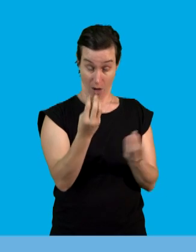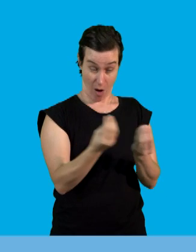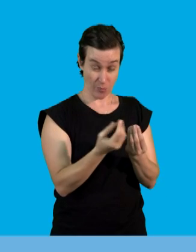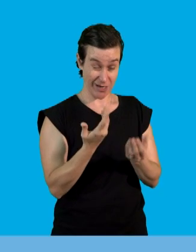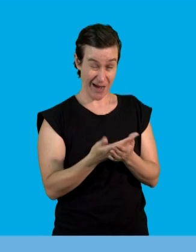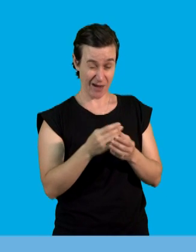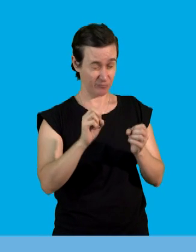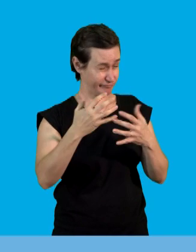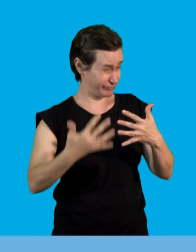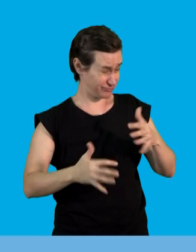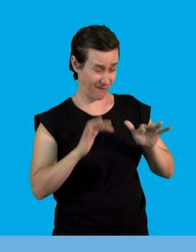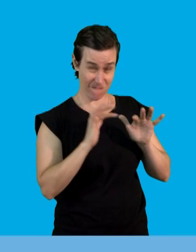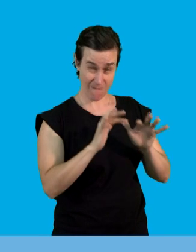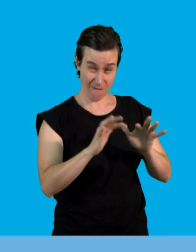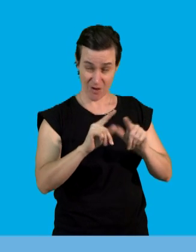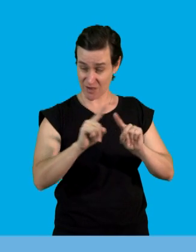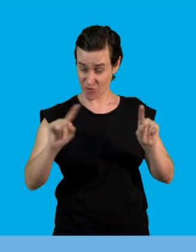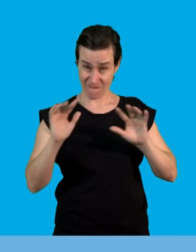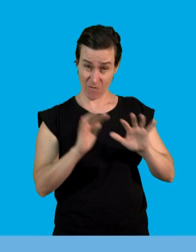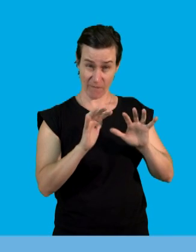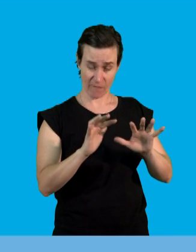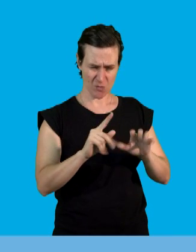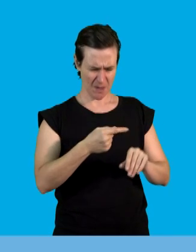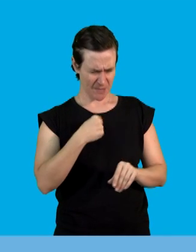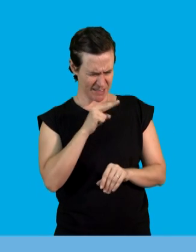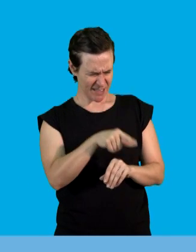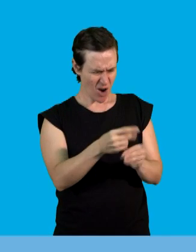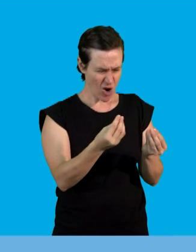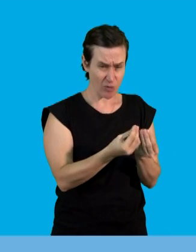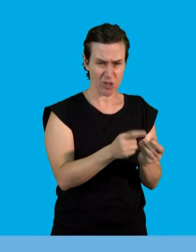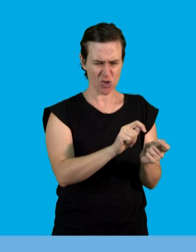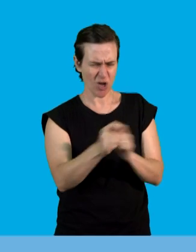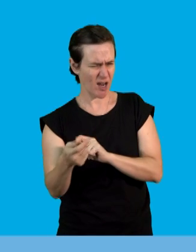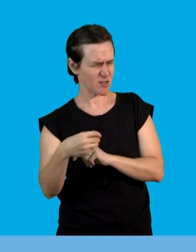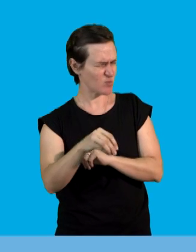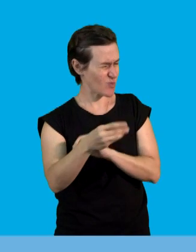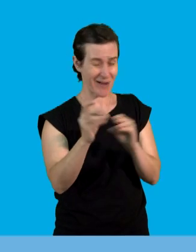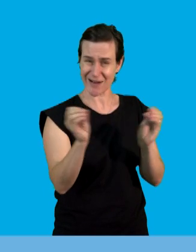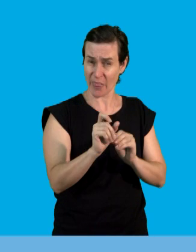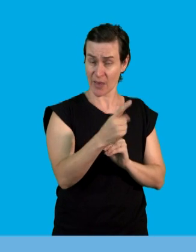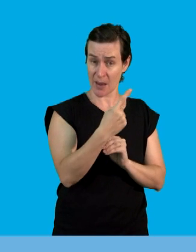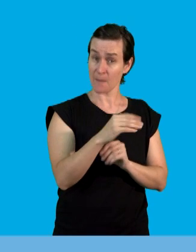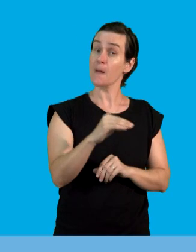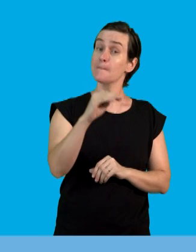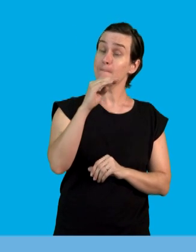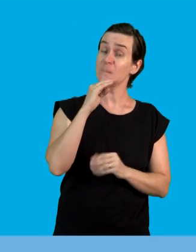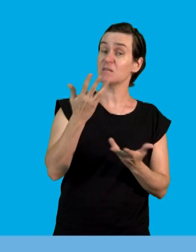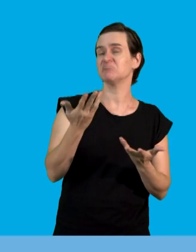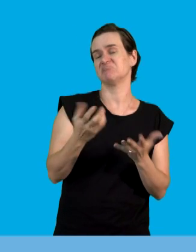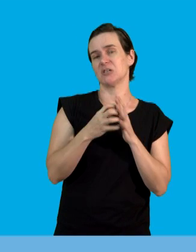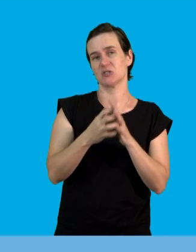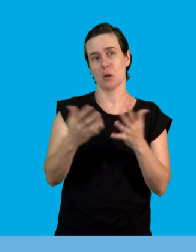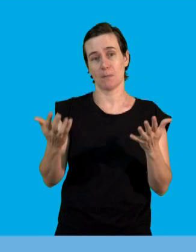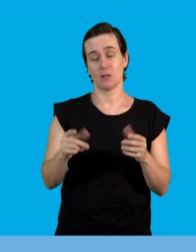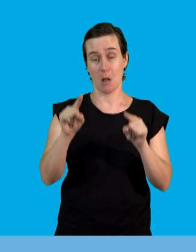forces onto a very same object. Now, if there's no noticeable change in that object after those forces have been applied, say